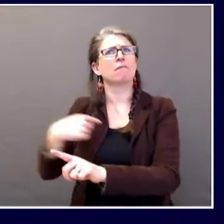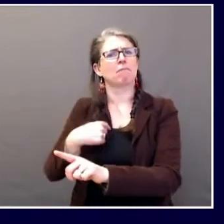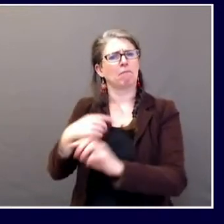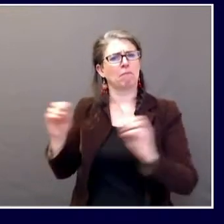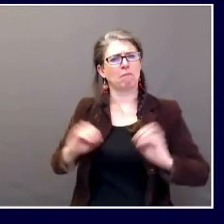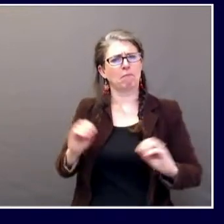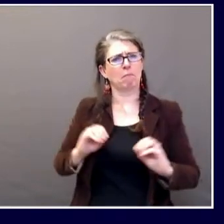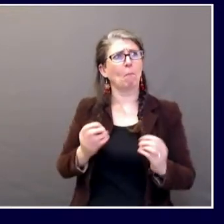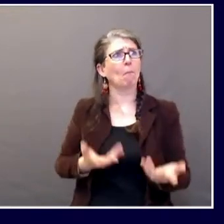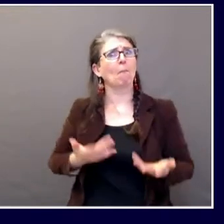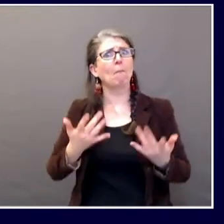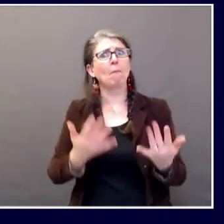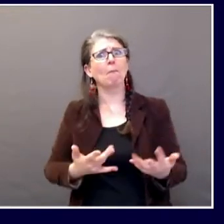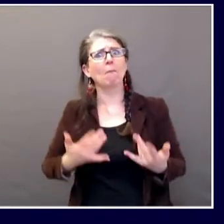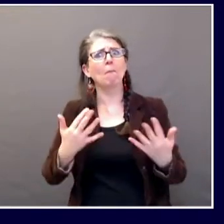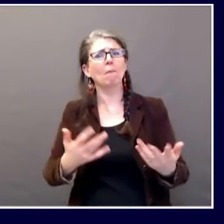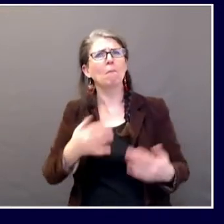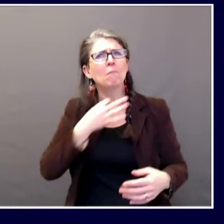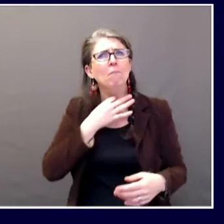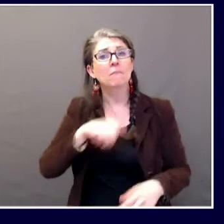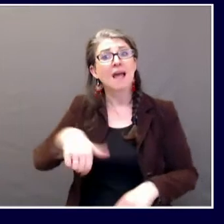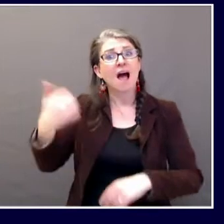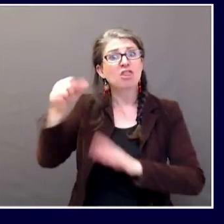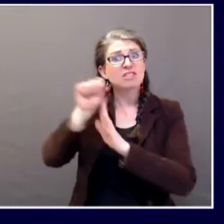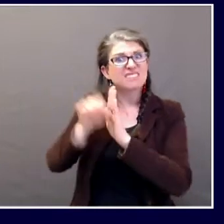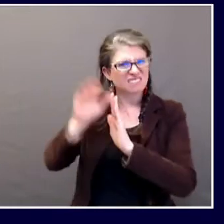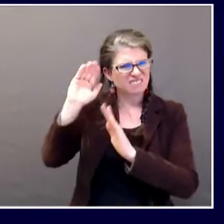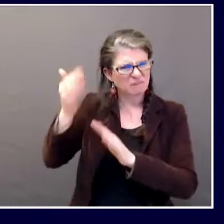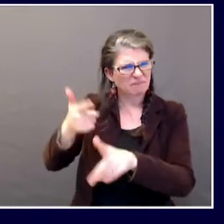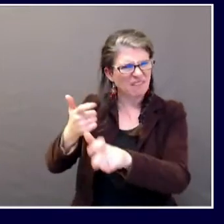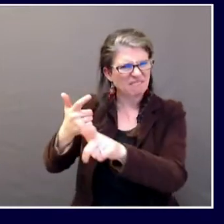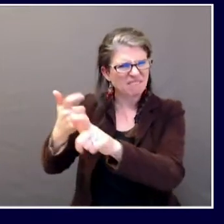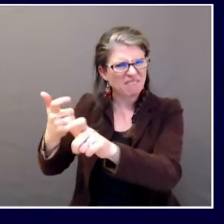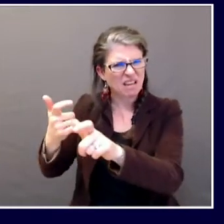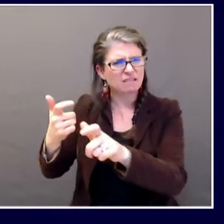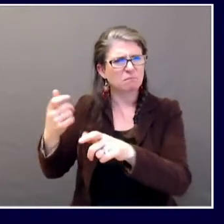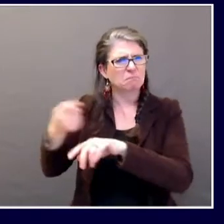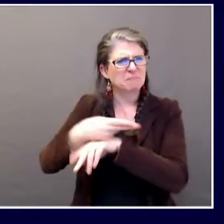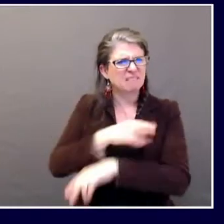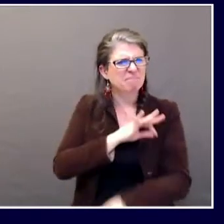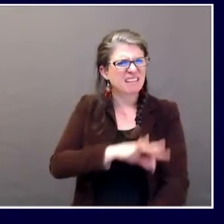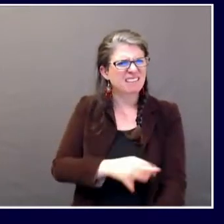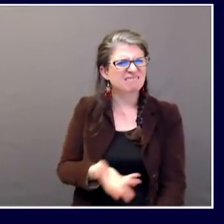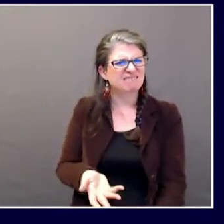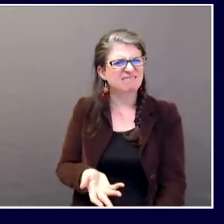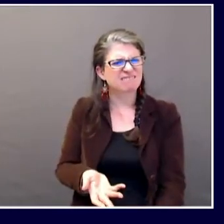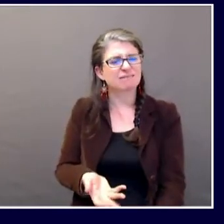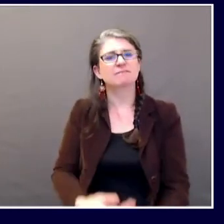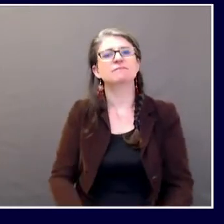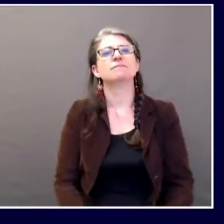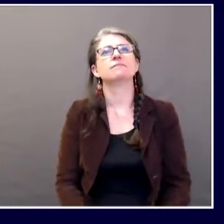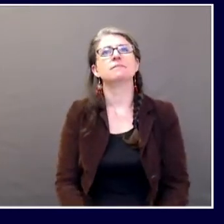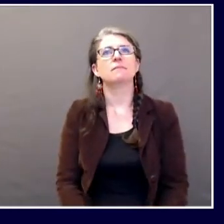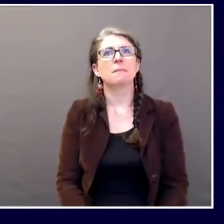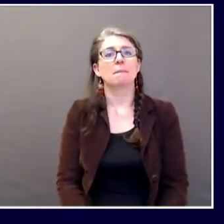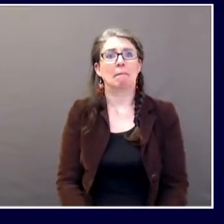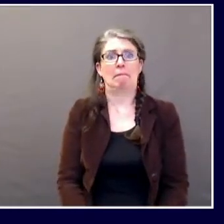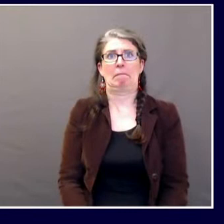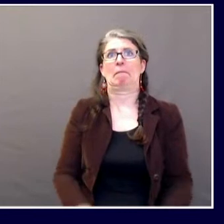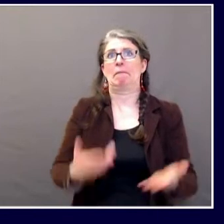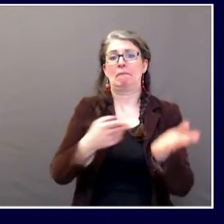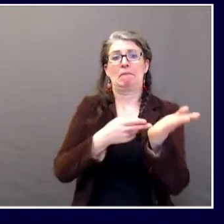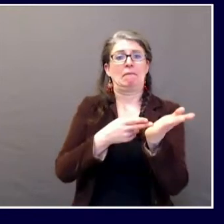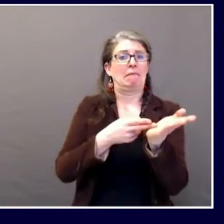to vaccinating people over 70. Well, the numbers don't bear that out, first of all. If you take a look at any of